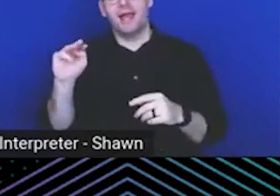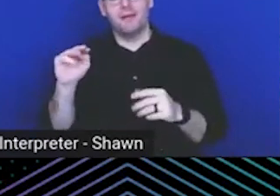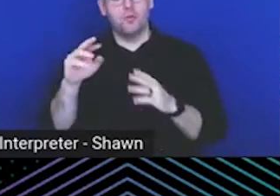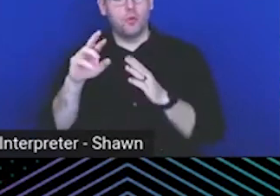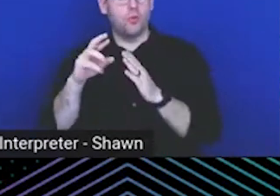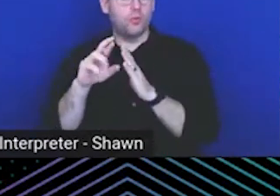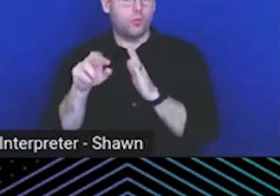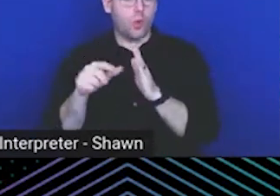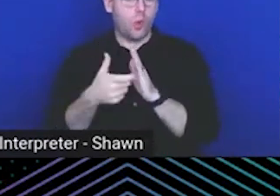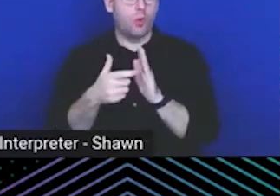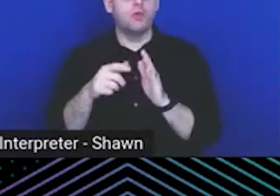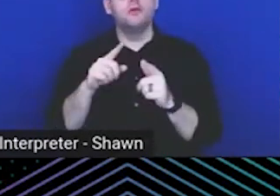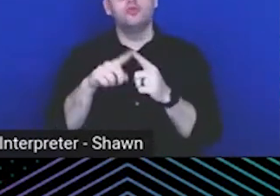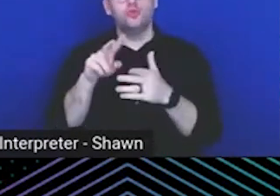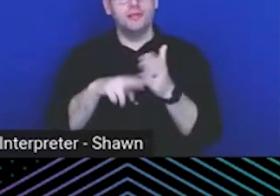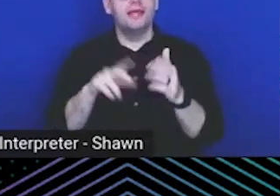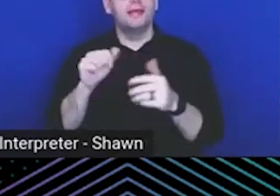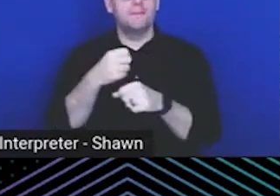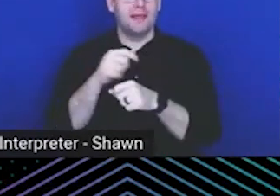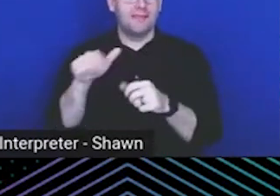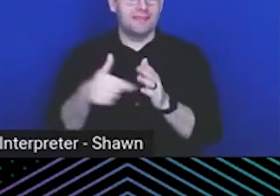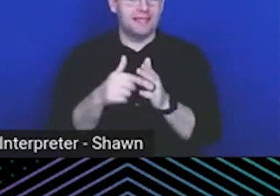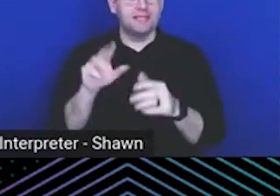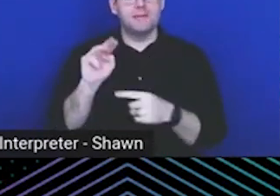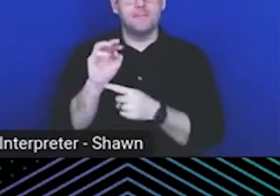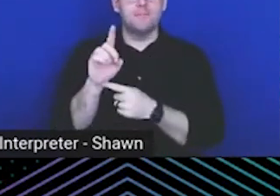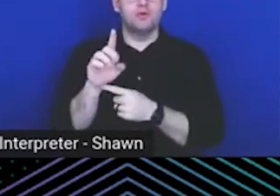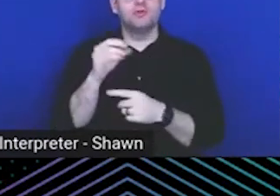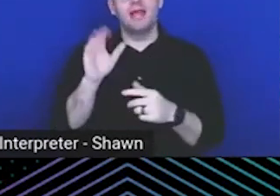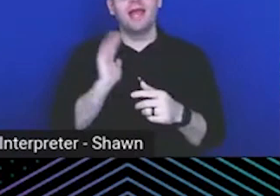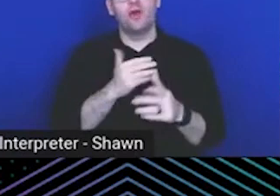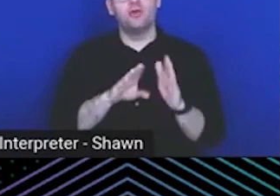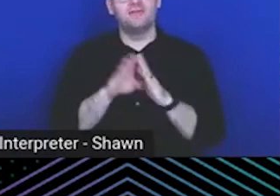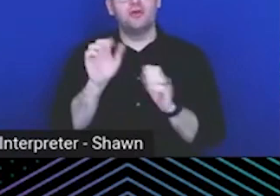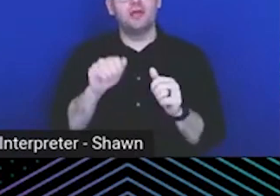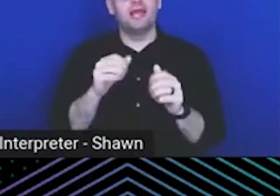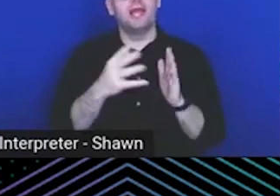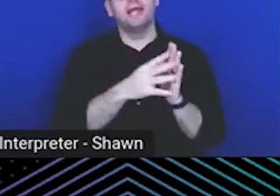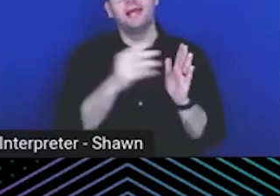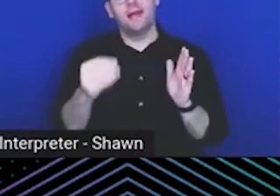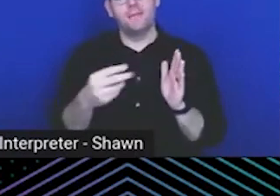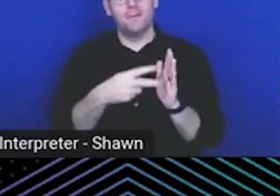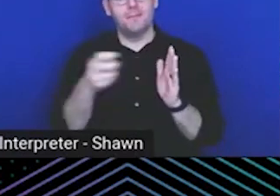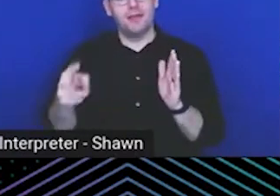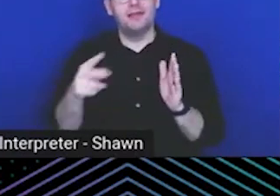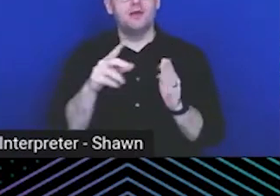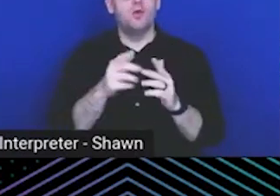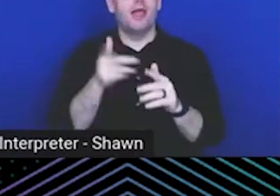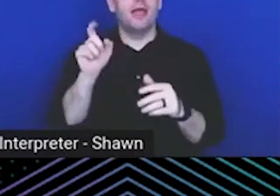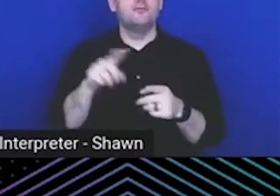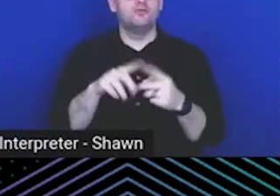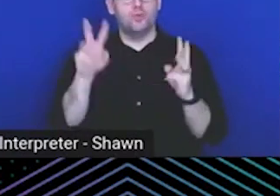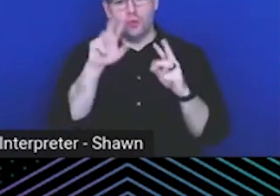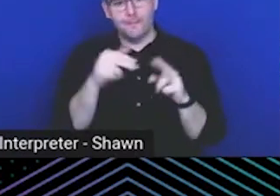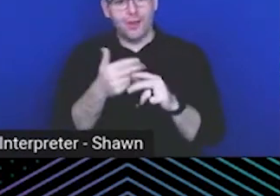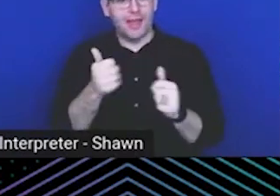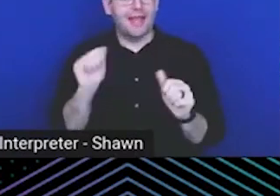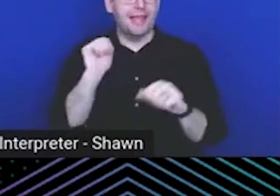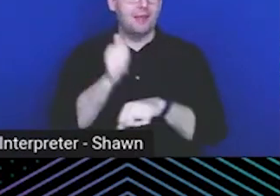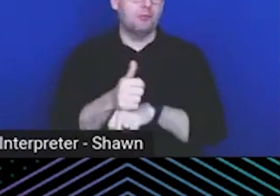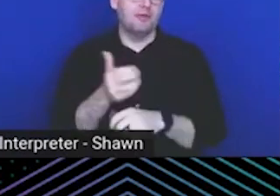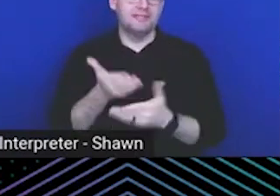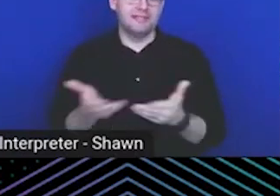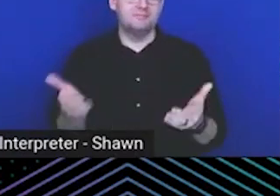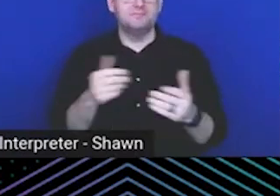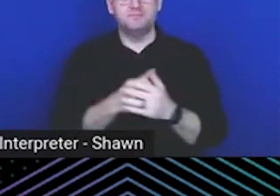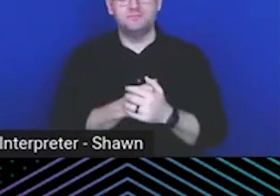those into a pattern by implementing these modules, and our developer can copy and paste that pattern without having to worry about any implementation steps. And